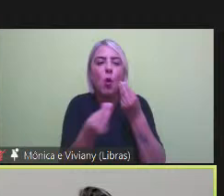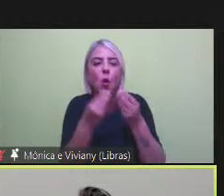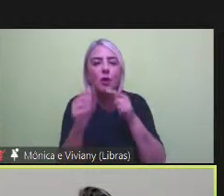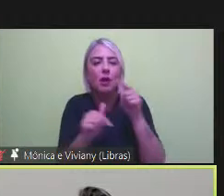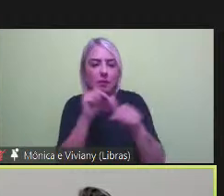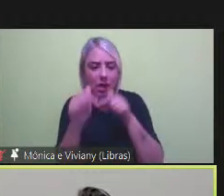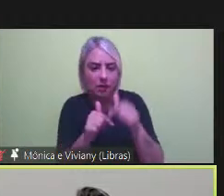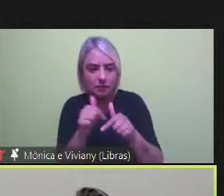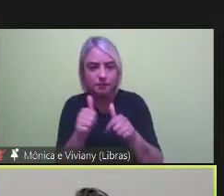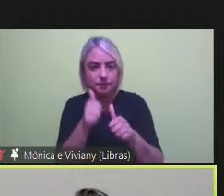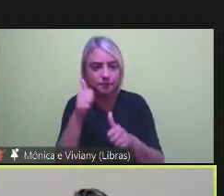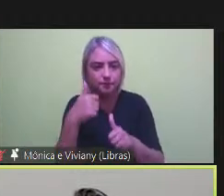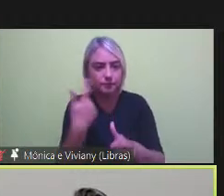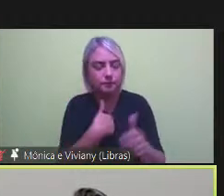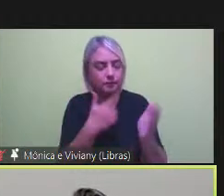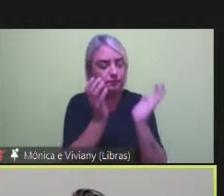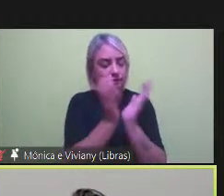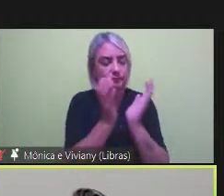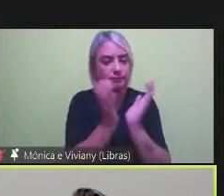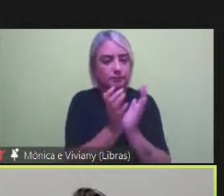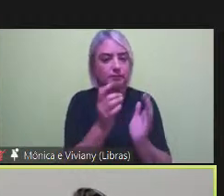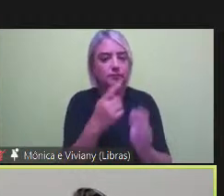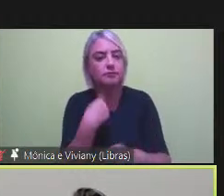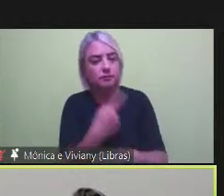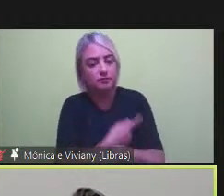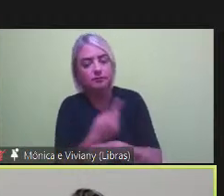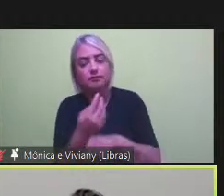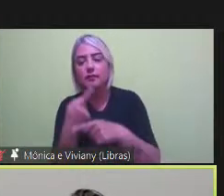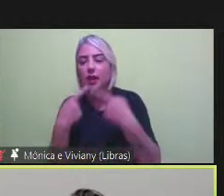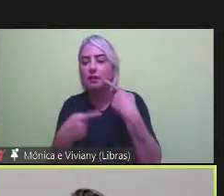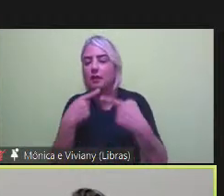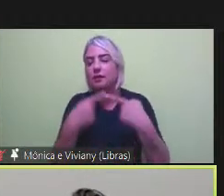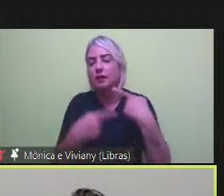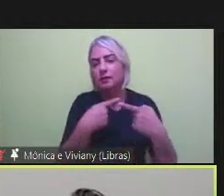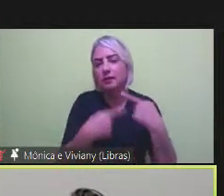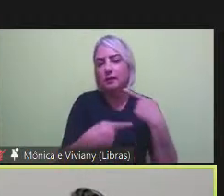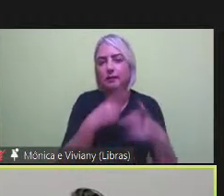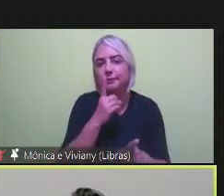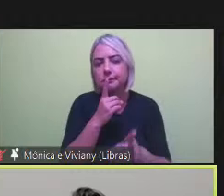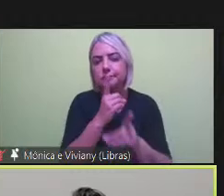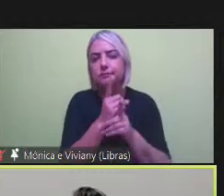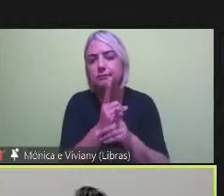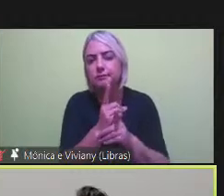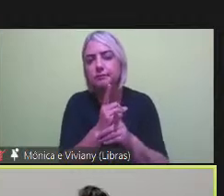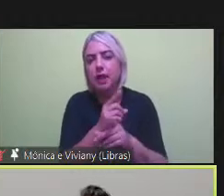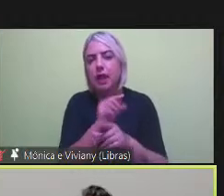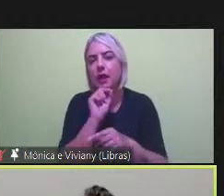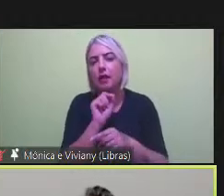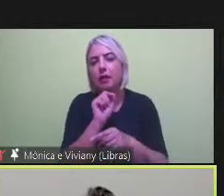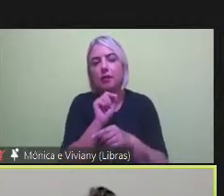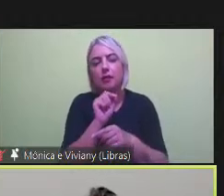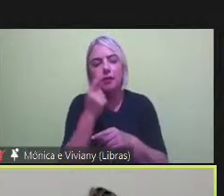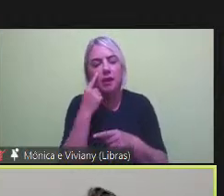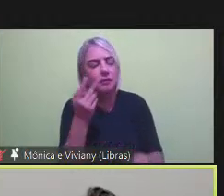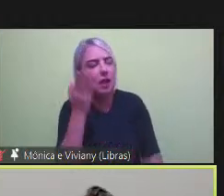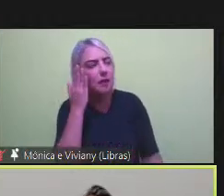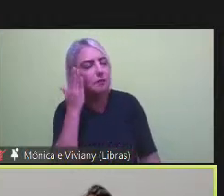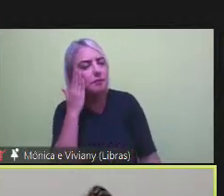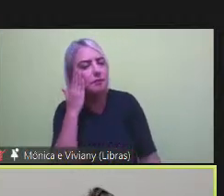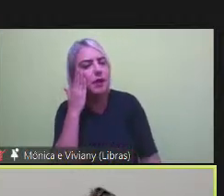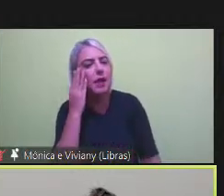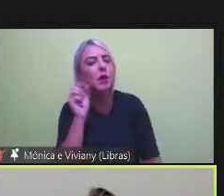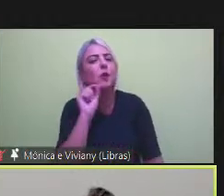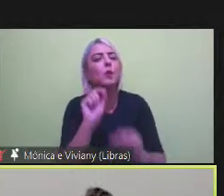work? First, our team, we tried, we dialogue, we did a situational diagnosis to